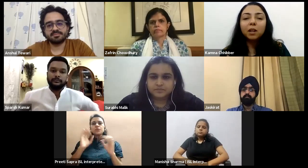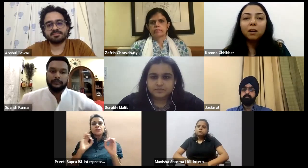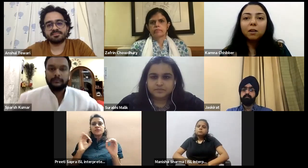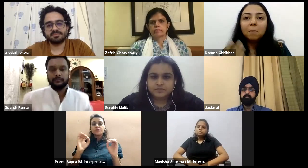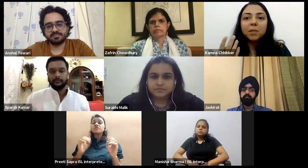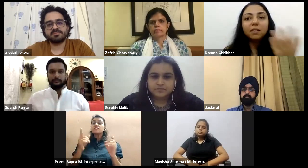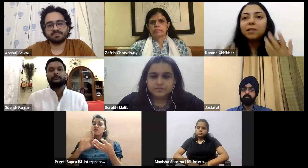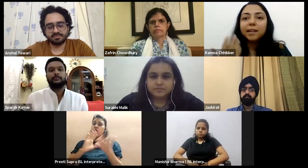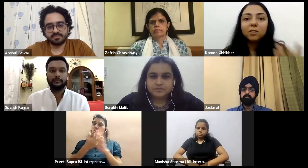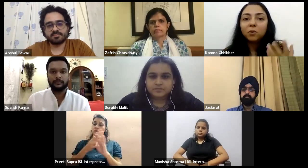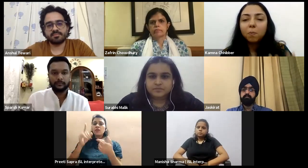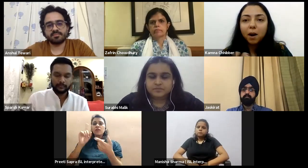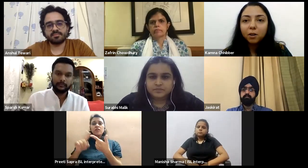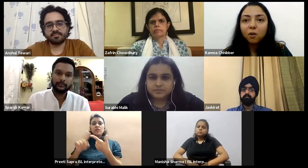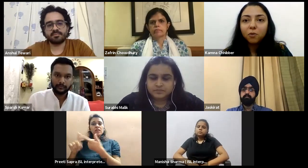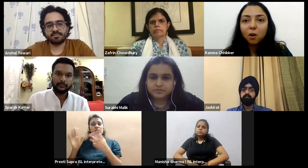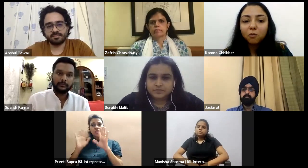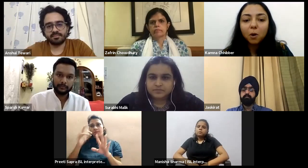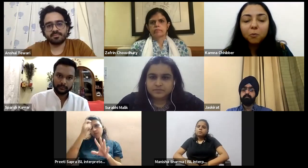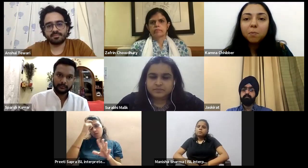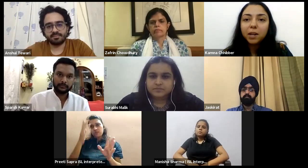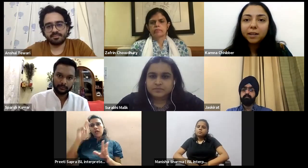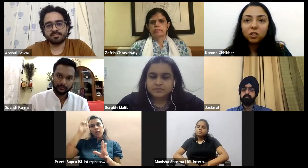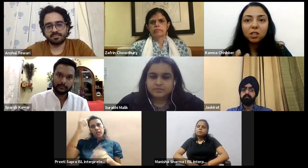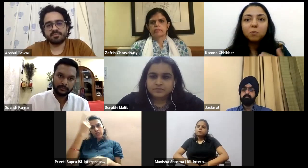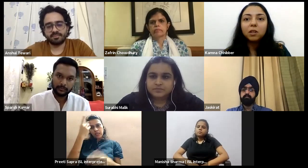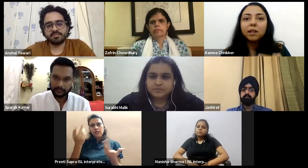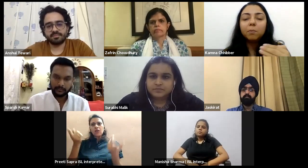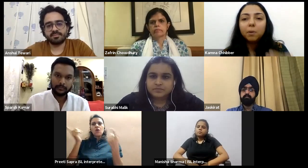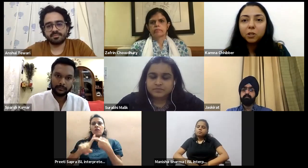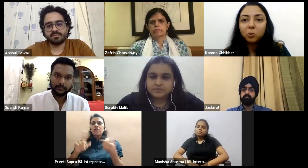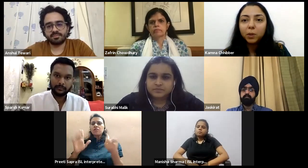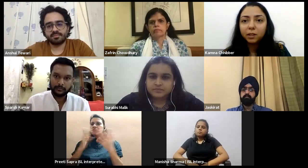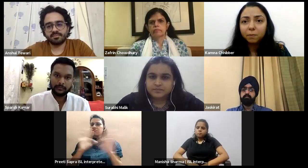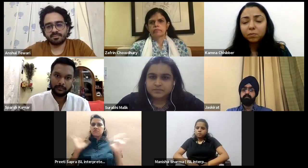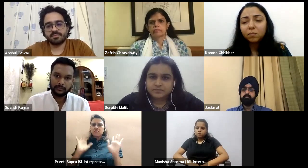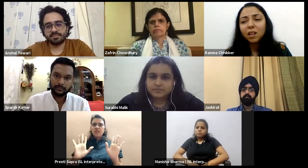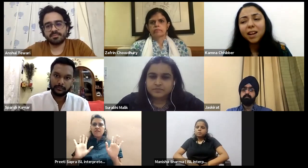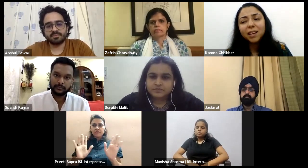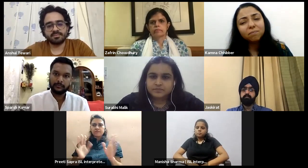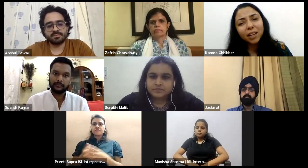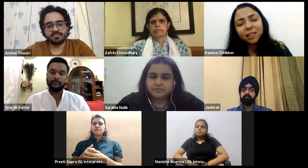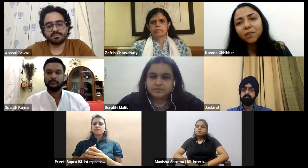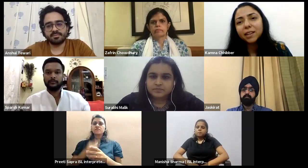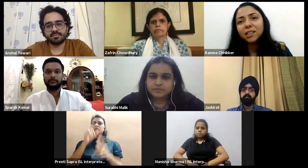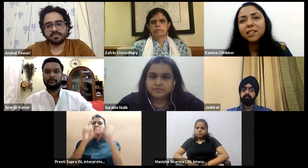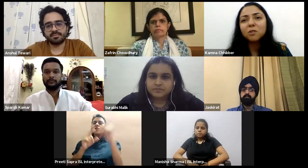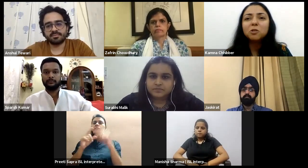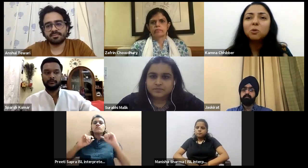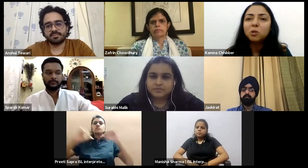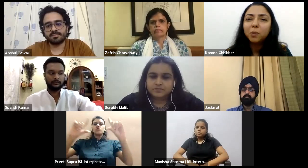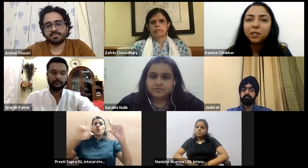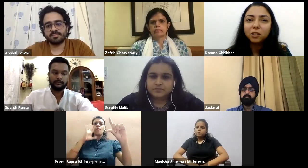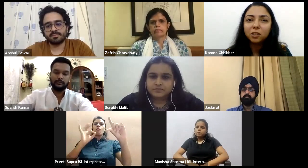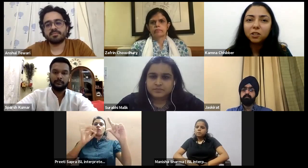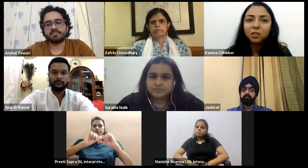to misunderstandings on the part of people, and it just keeps on getting perpetuated. And I think finally there's also